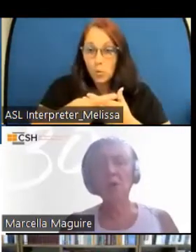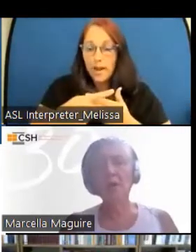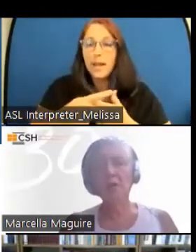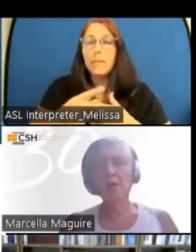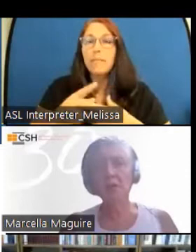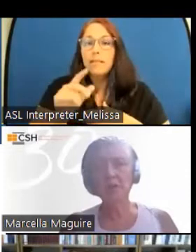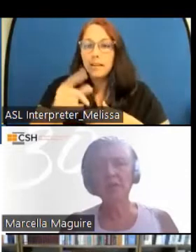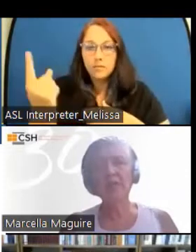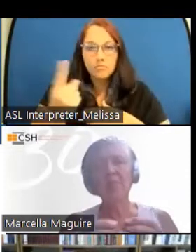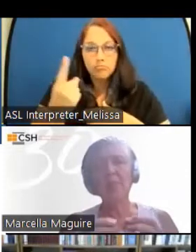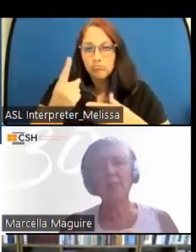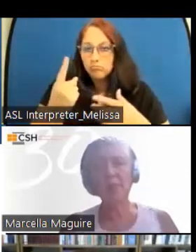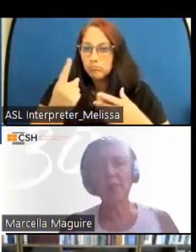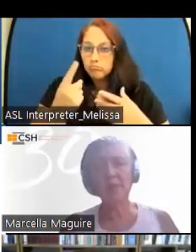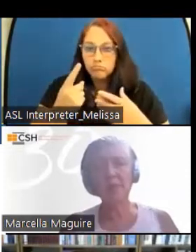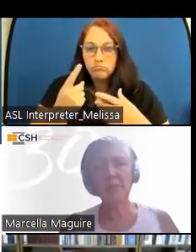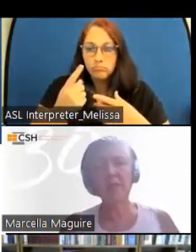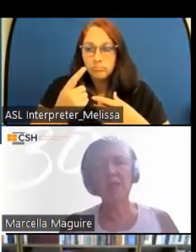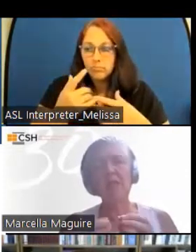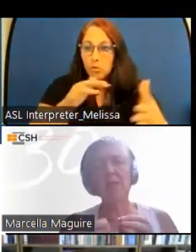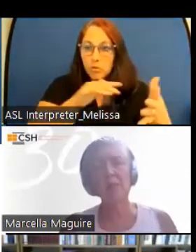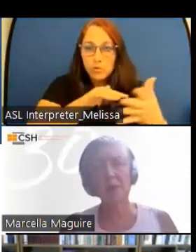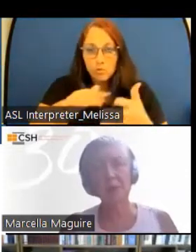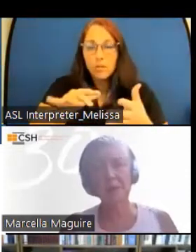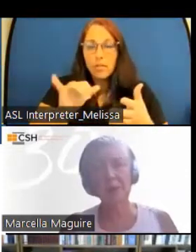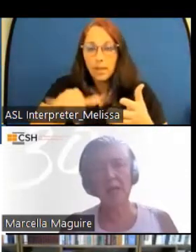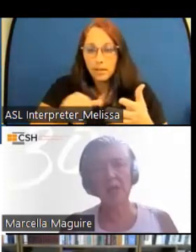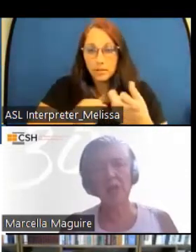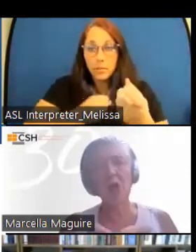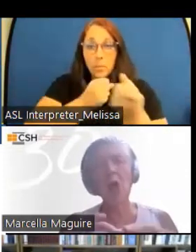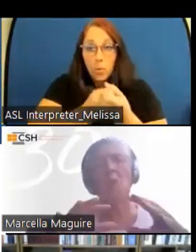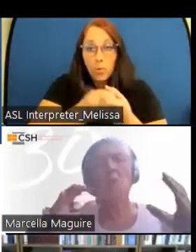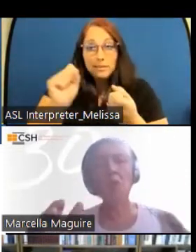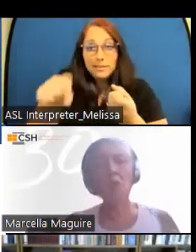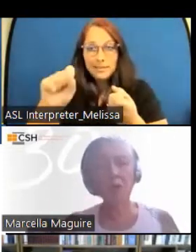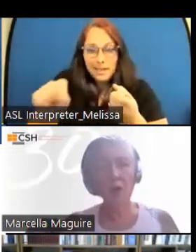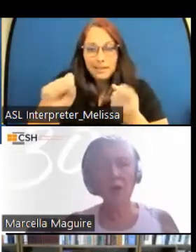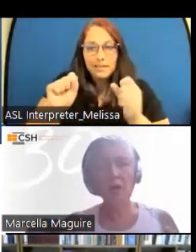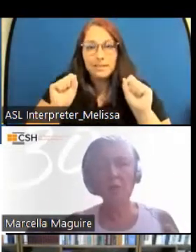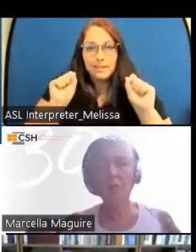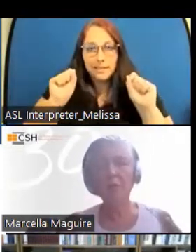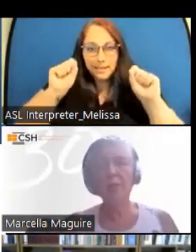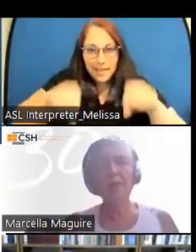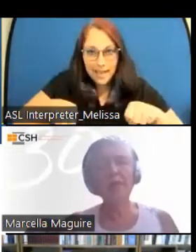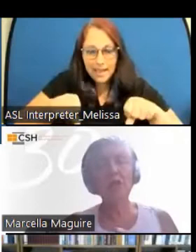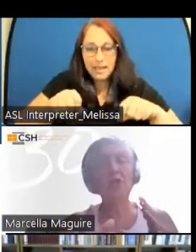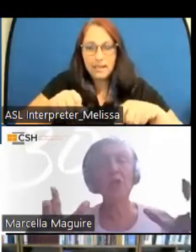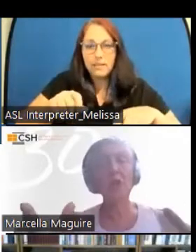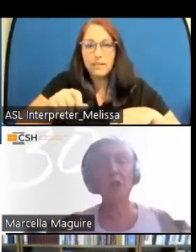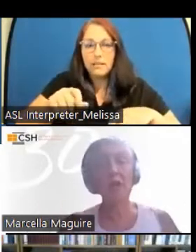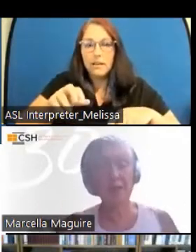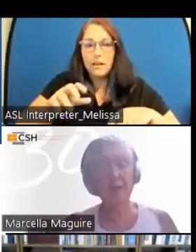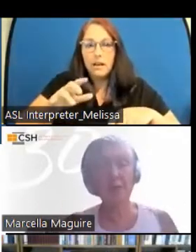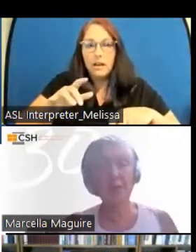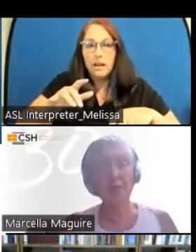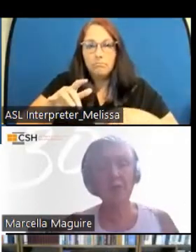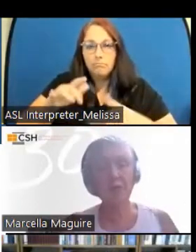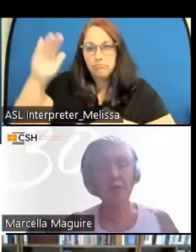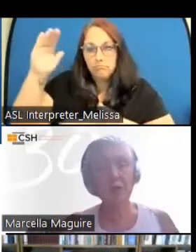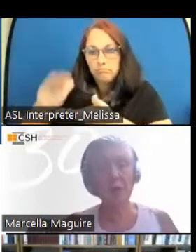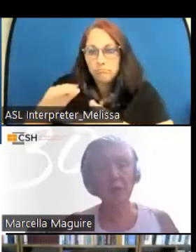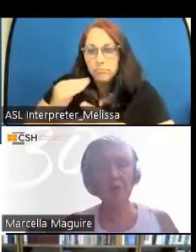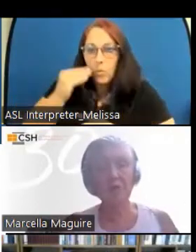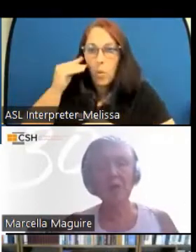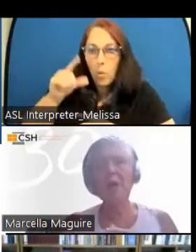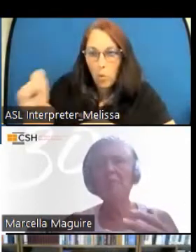we're talking here specifically about people with disabilities, about people that are aging, more the chronic homeless population than other people